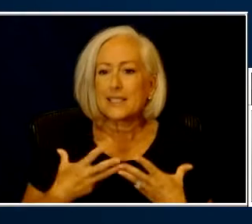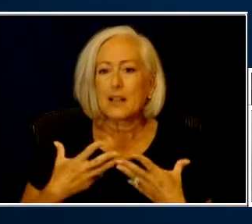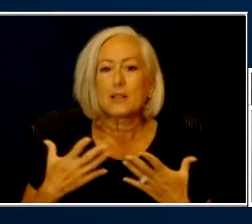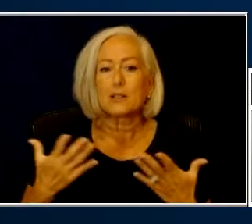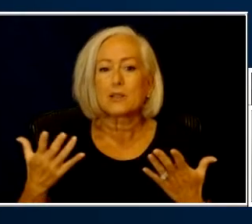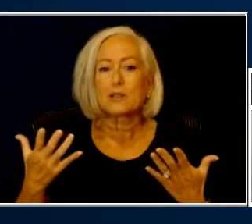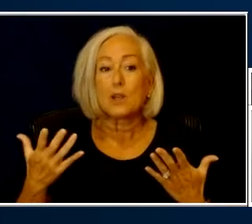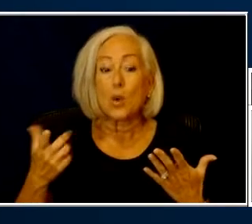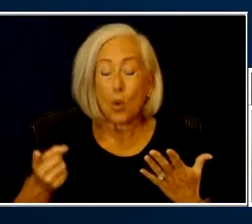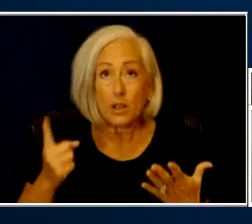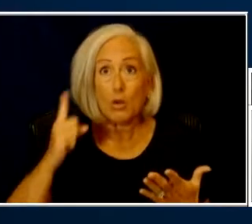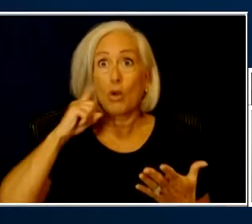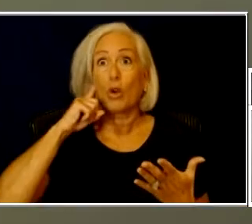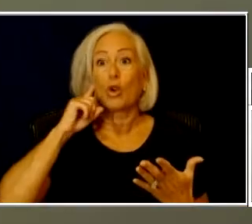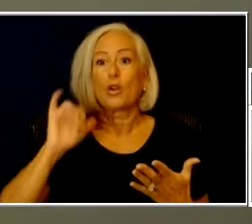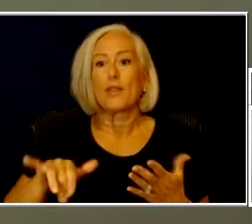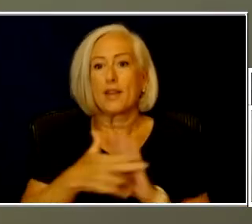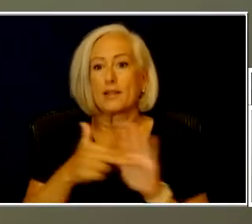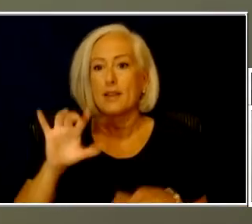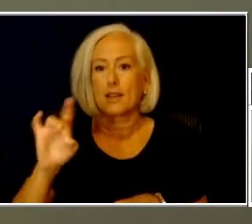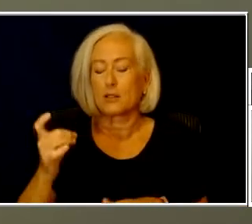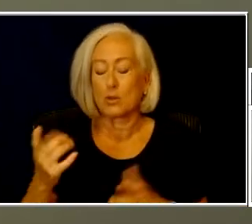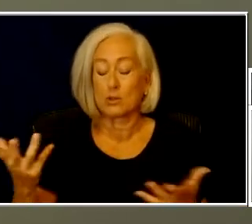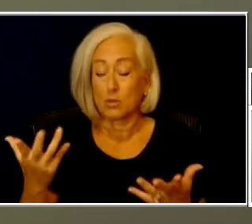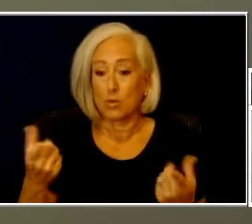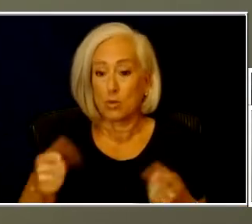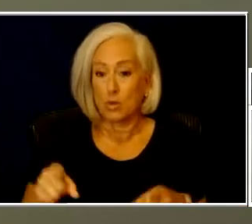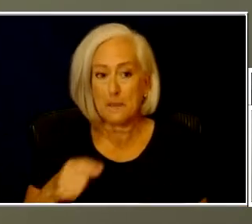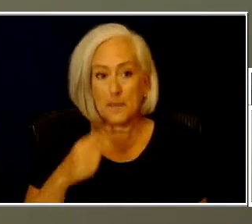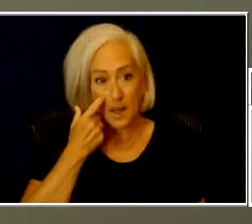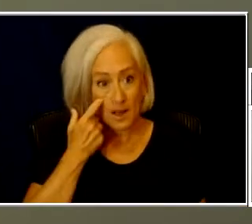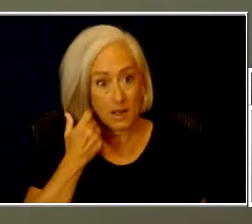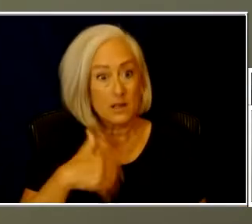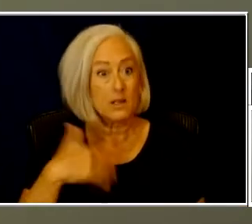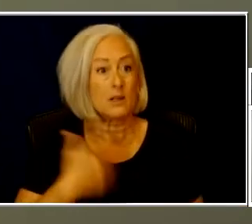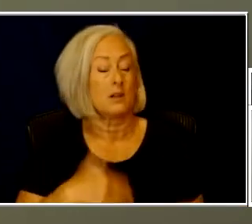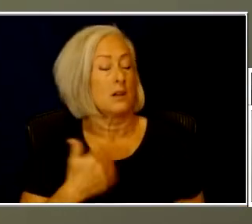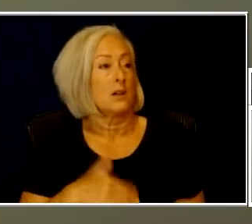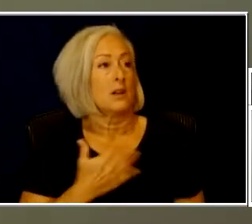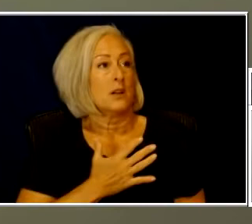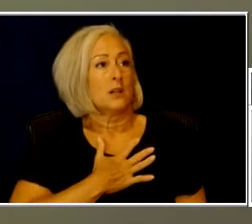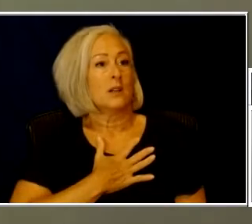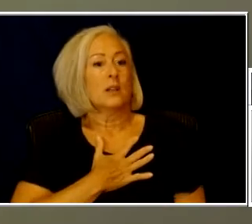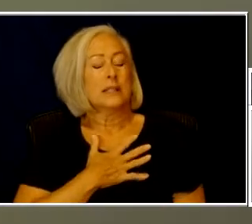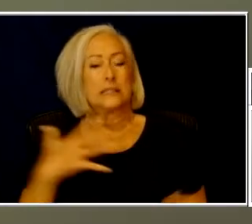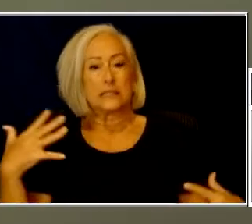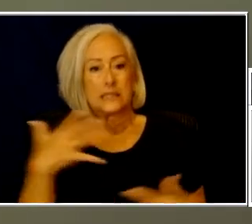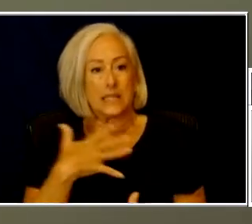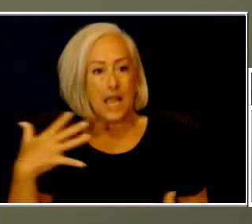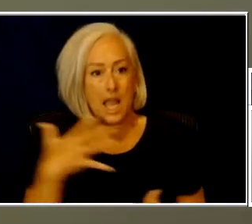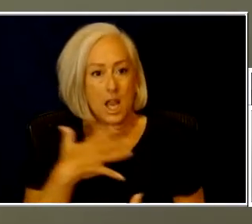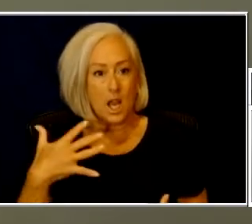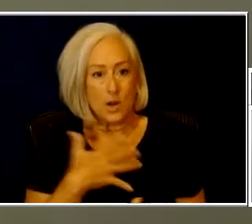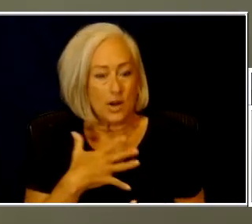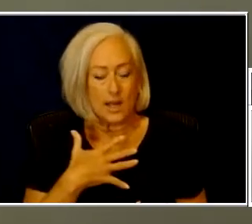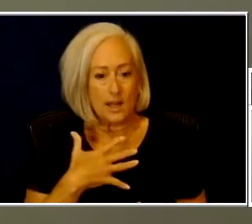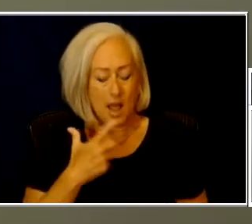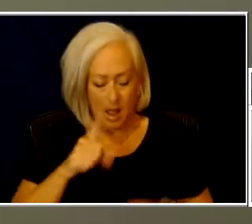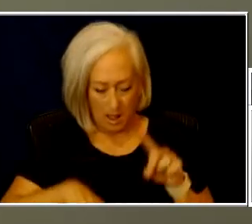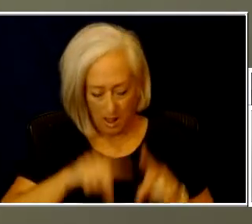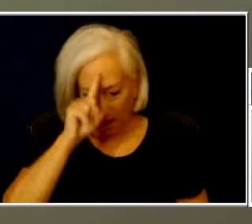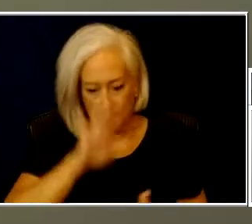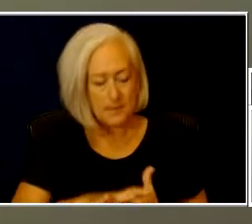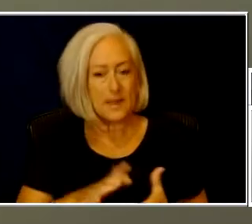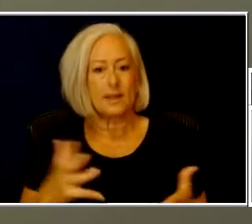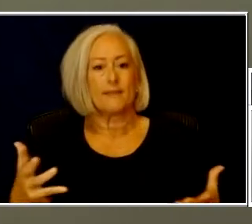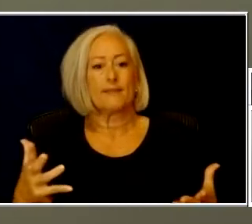this diagnosis. It was extremely scary and surreal.